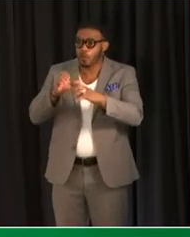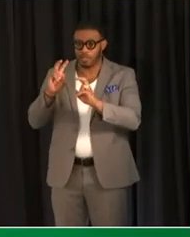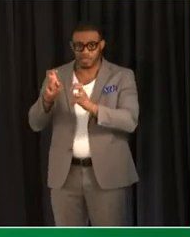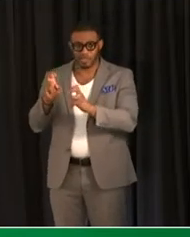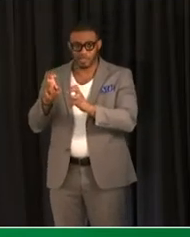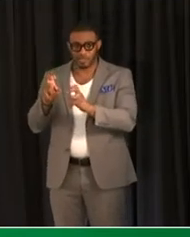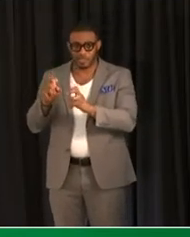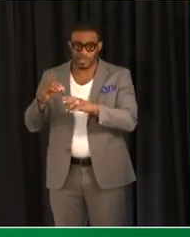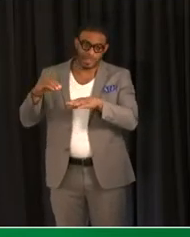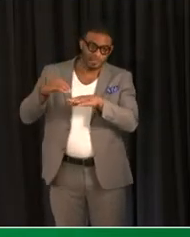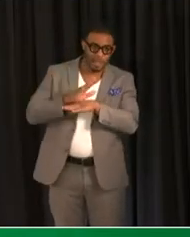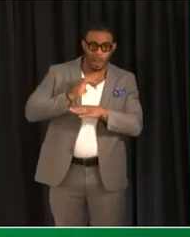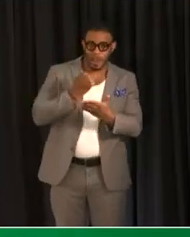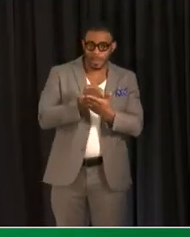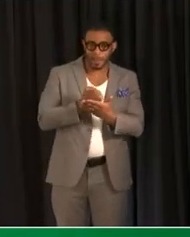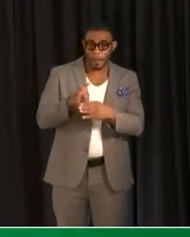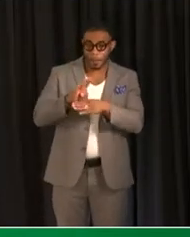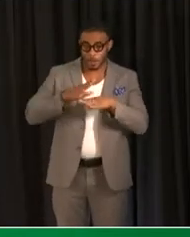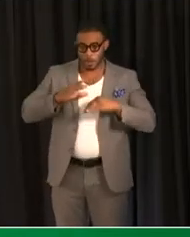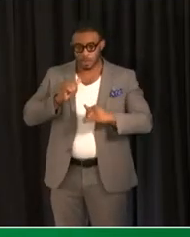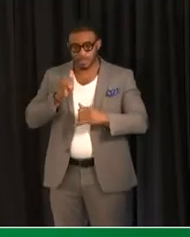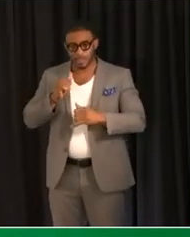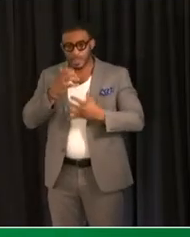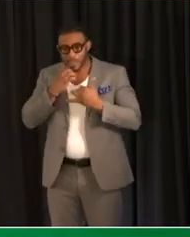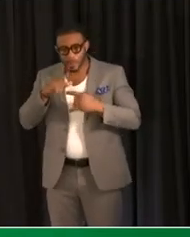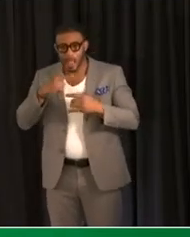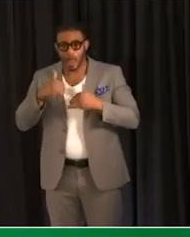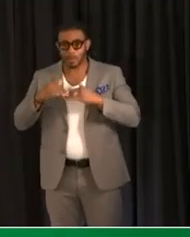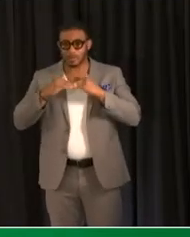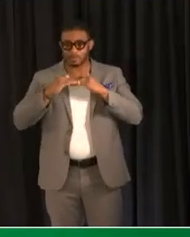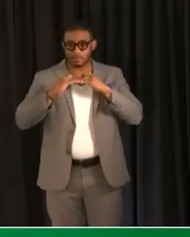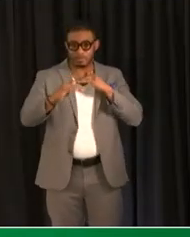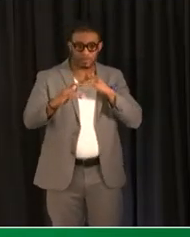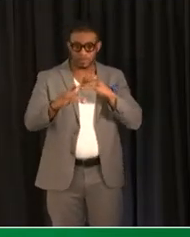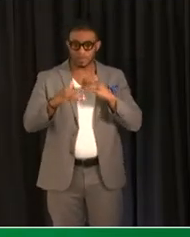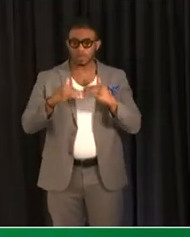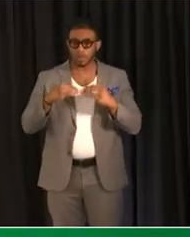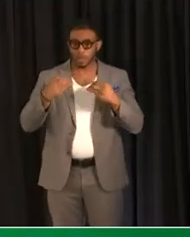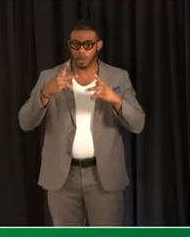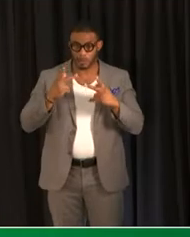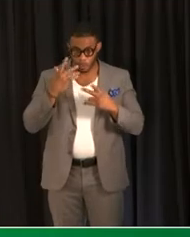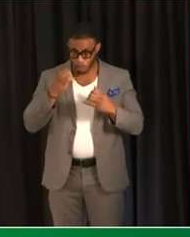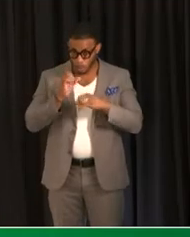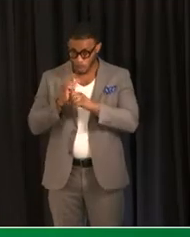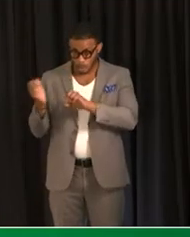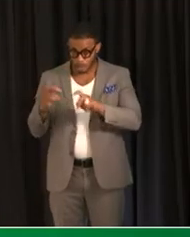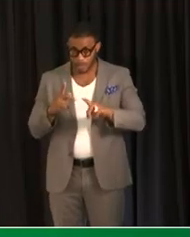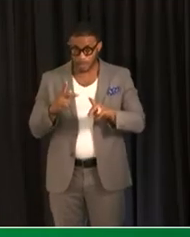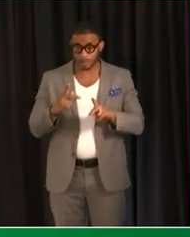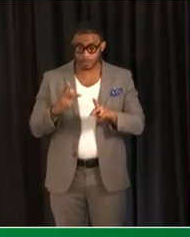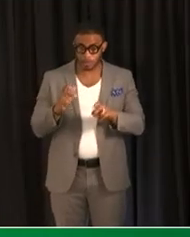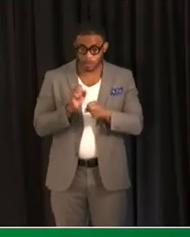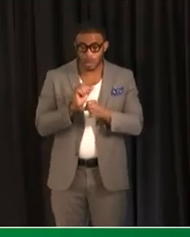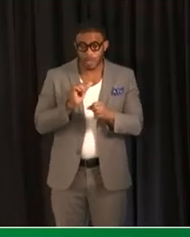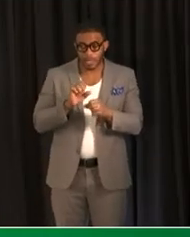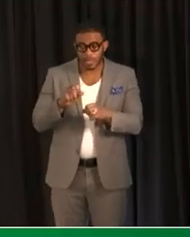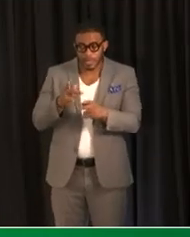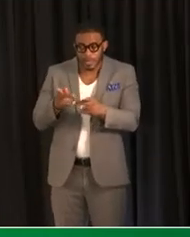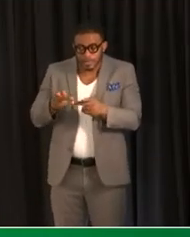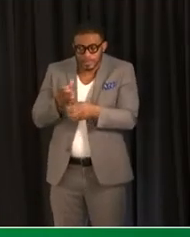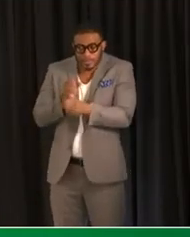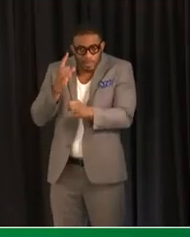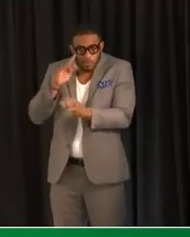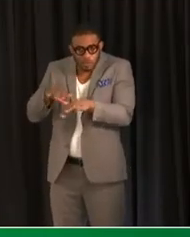well. So this is an issue that business owners should care about. How do we stabilize the marketplace? Because if you want your workers to come back to work, they need someplace safe for their